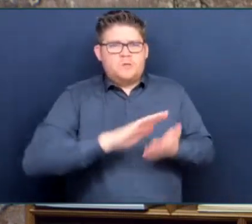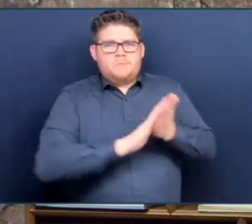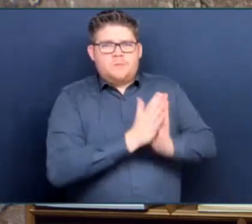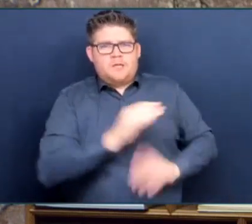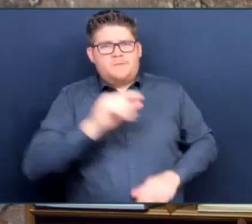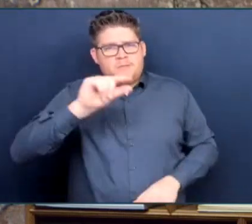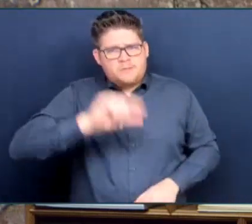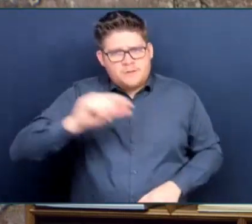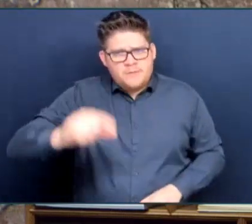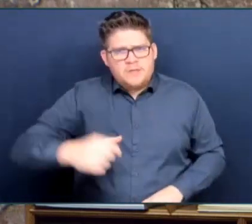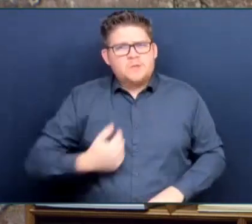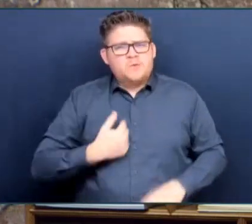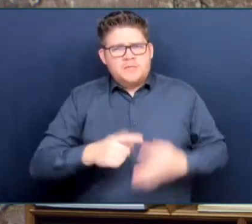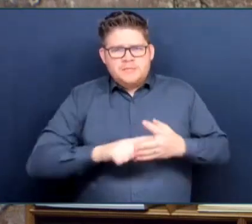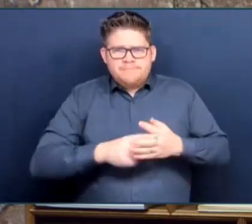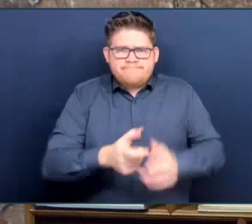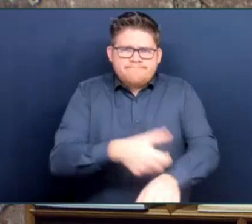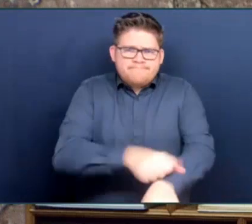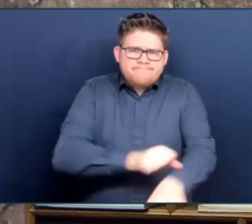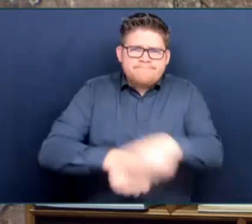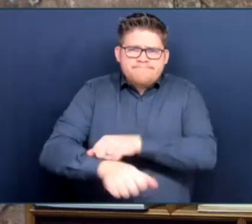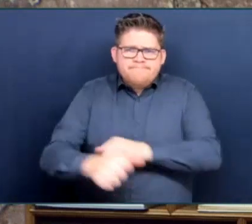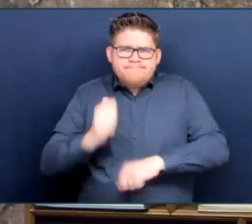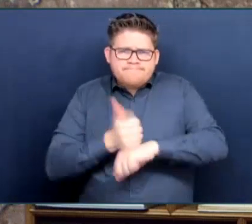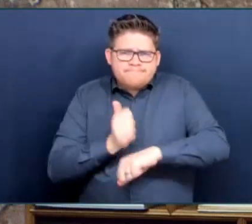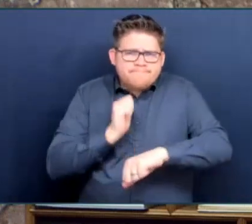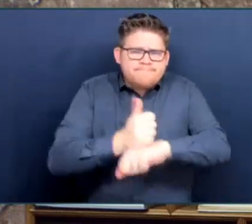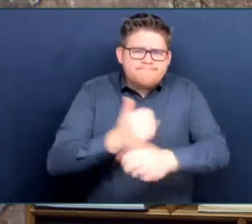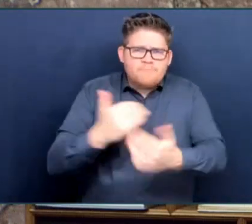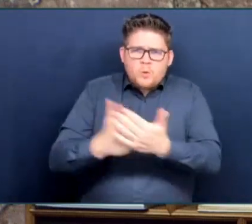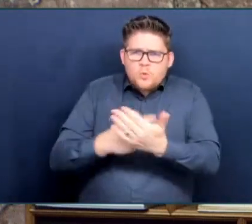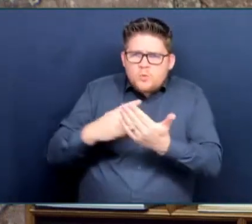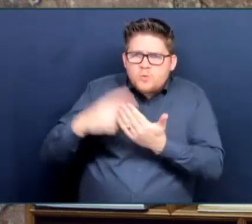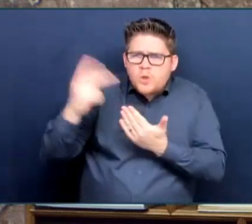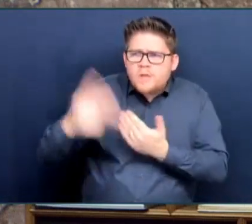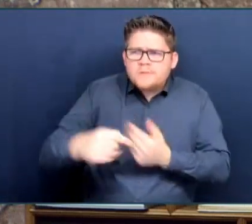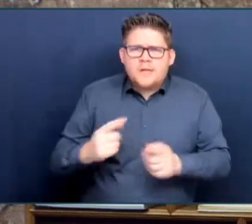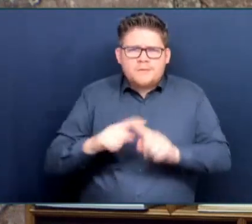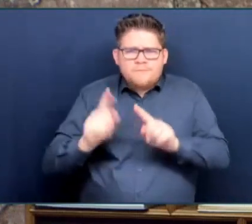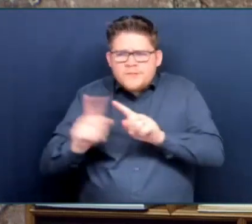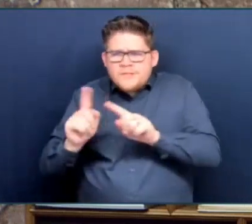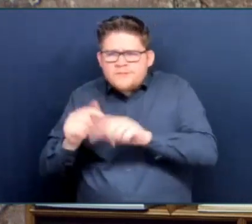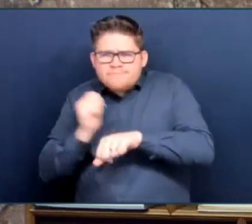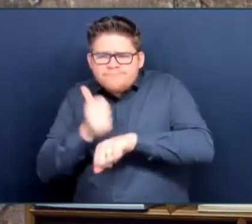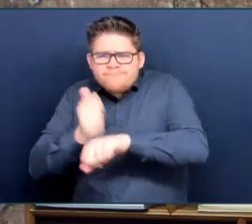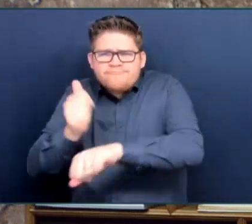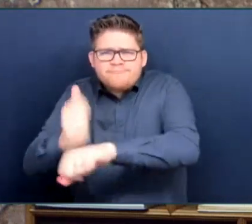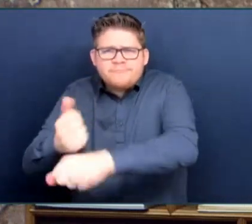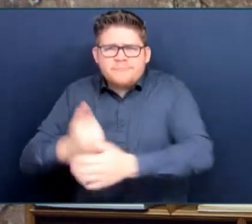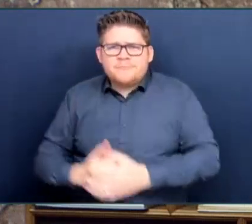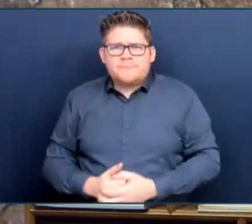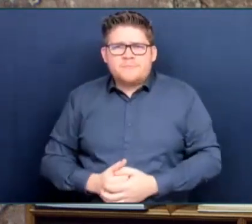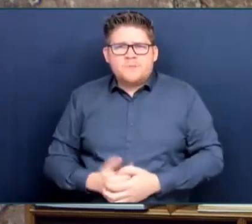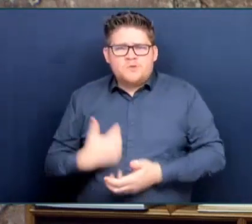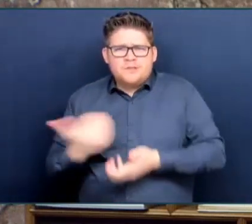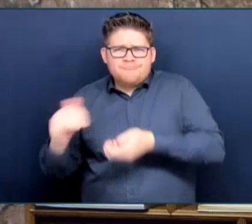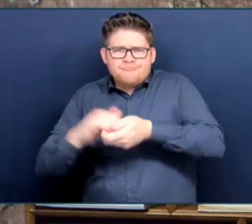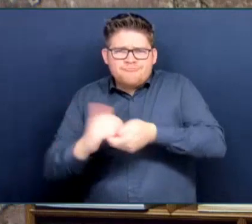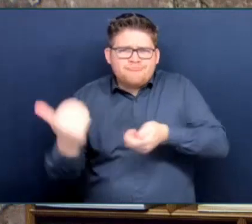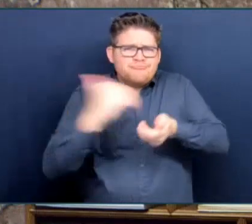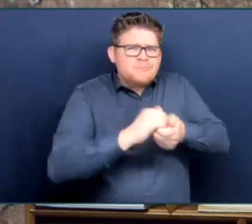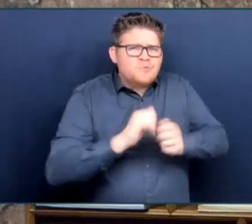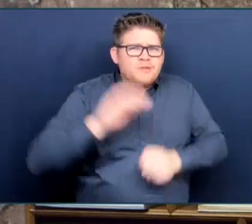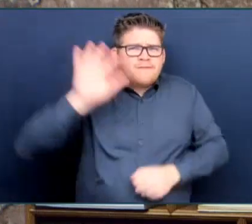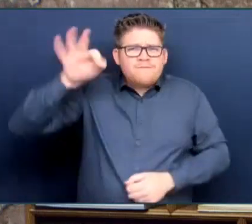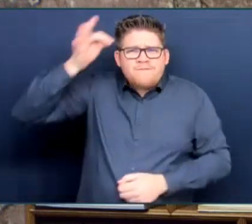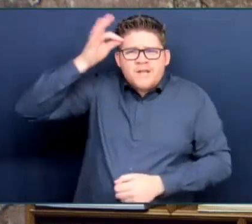government level, and we will continue to do that. We will continue to work with the professionals on the ground who know what needs to be done in terms of policing,